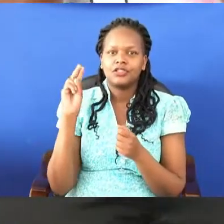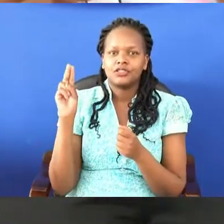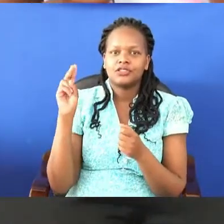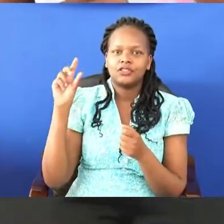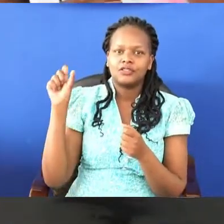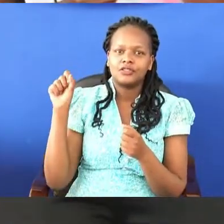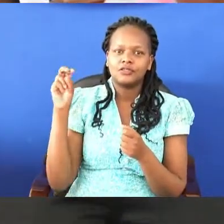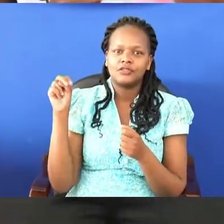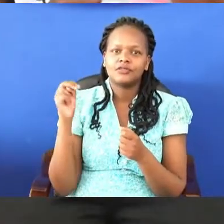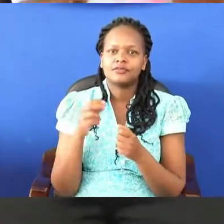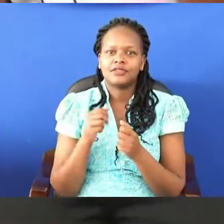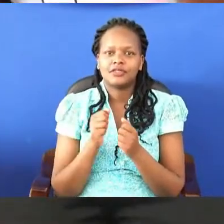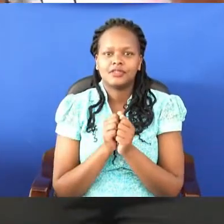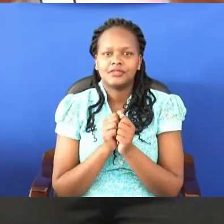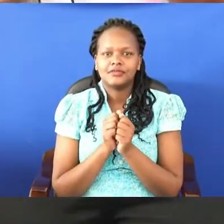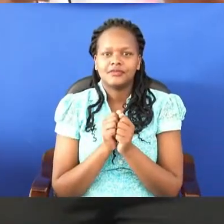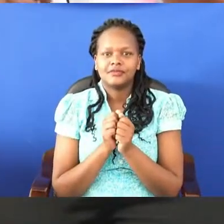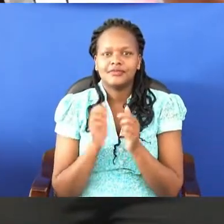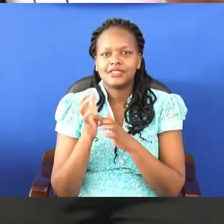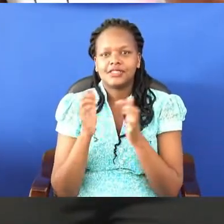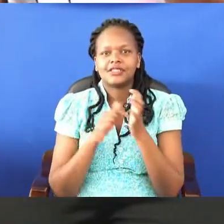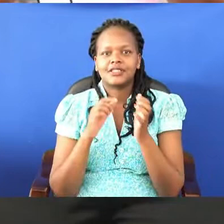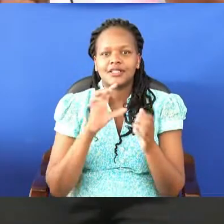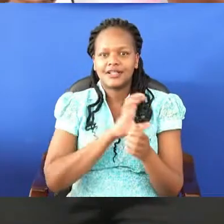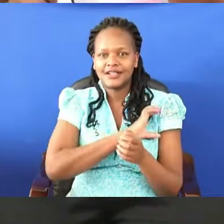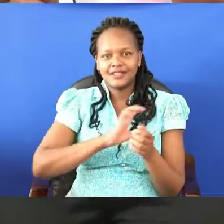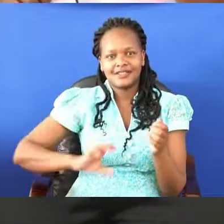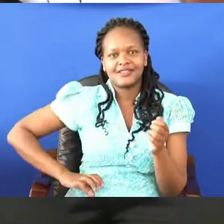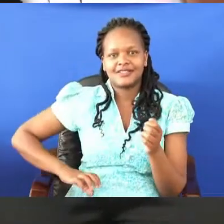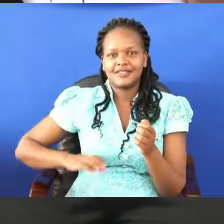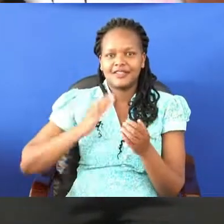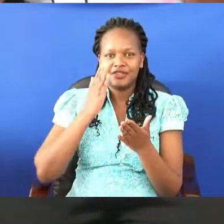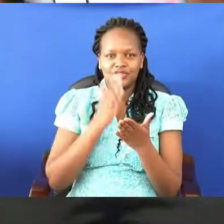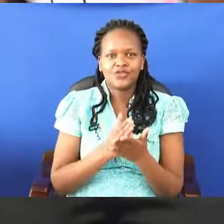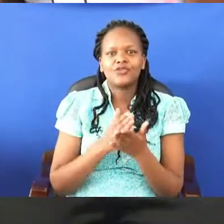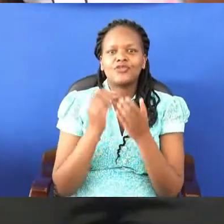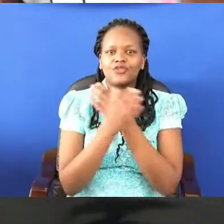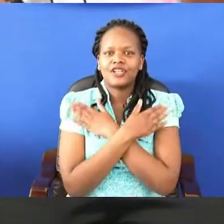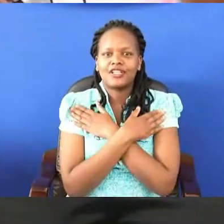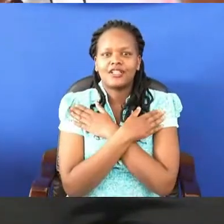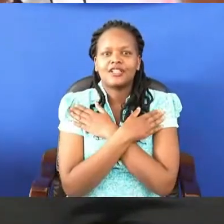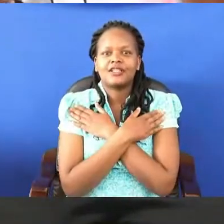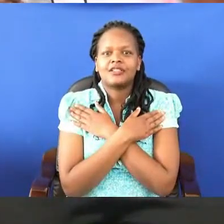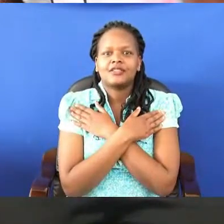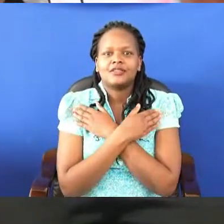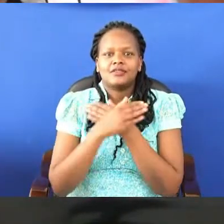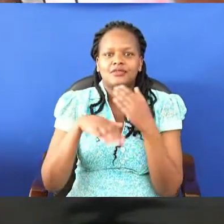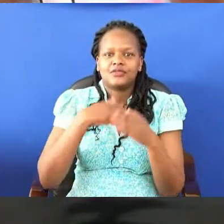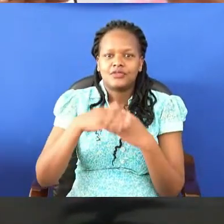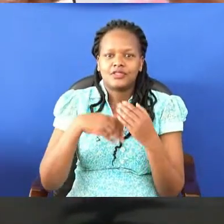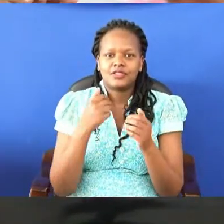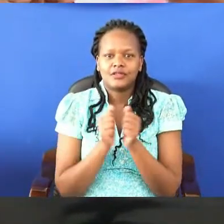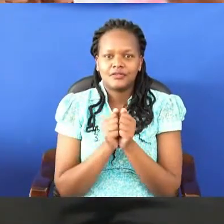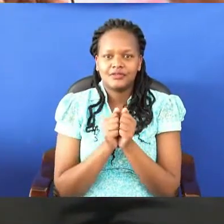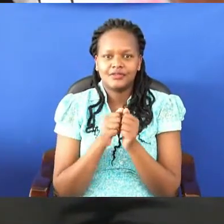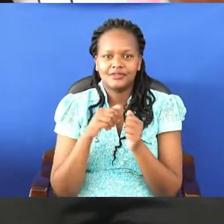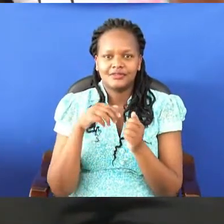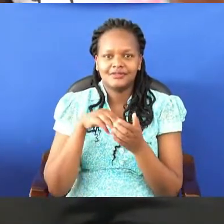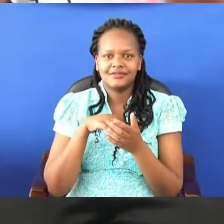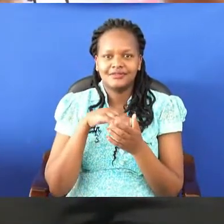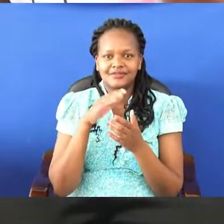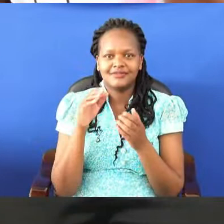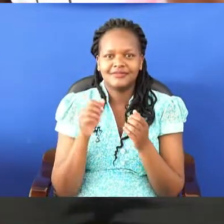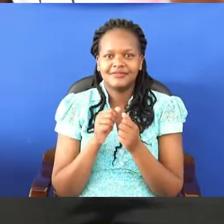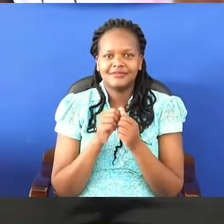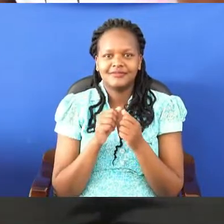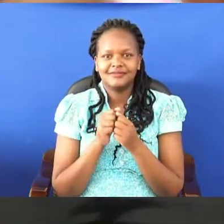that is Jesus Christ. Jesus Christ is our true friend. He is always there with us. No matter the season, no matter the